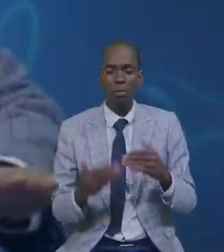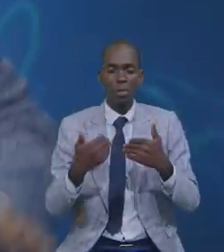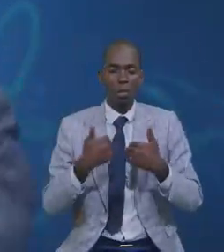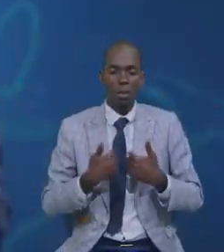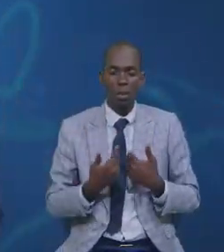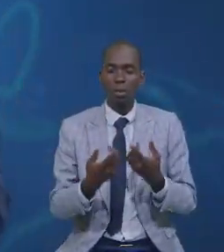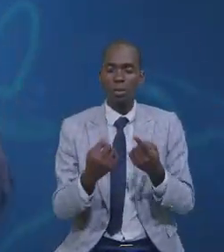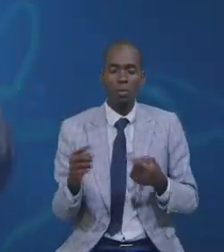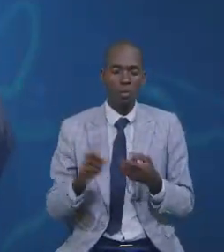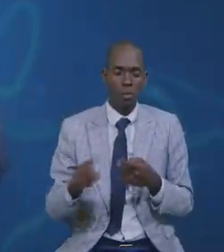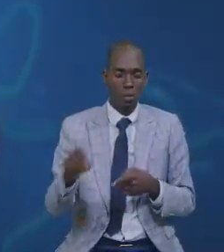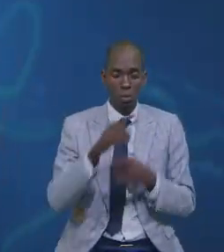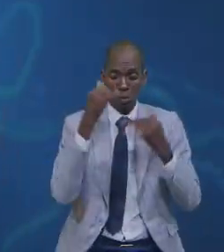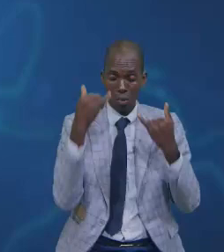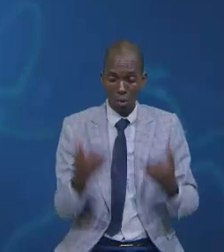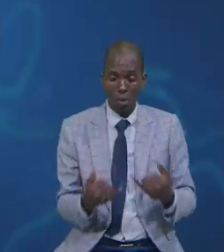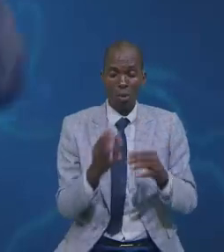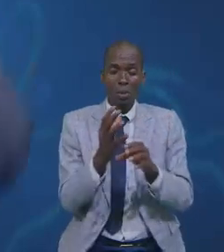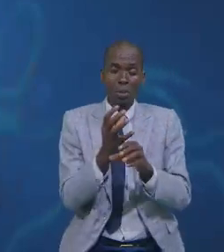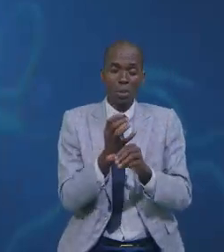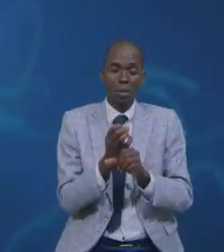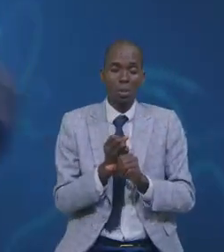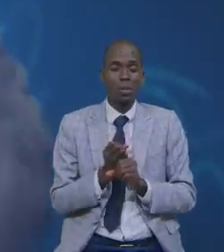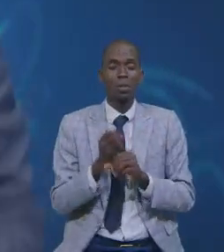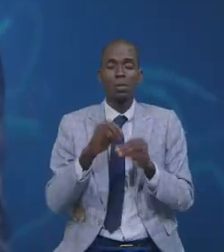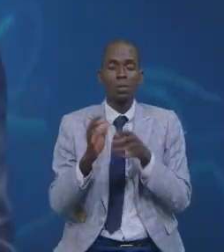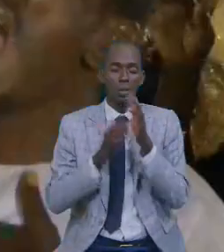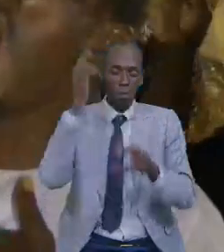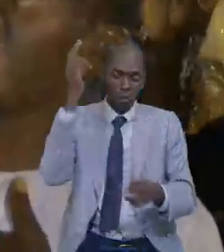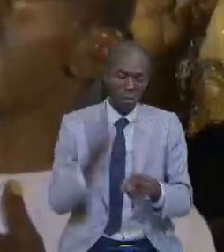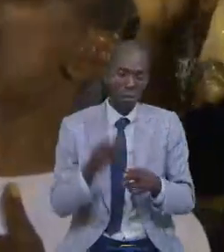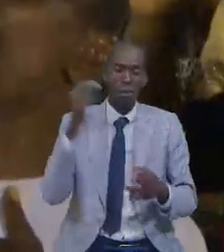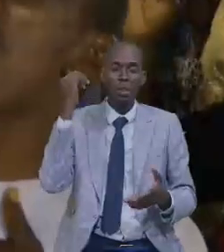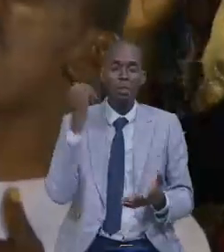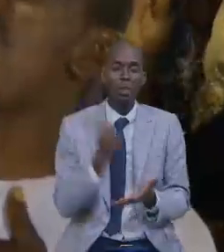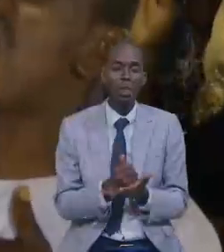you now. Receive in Jesus' name.